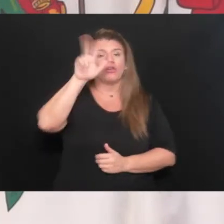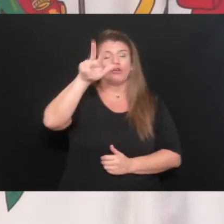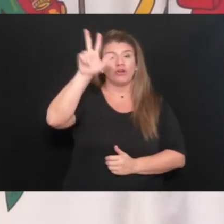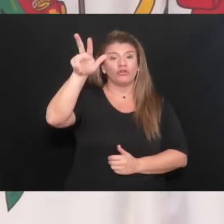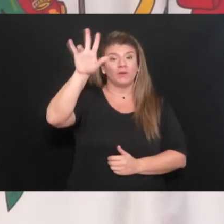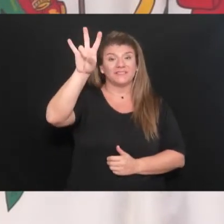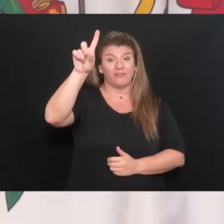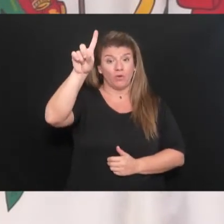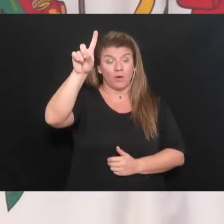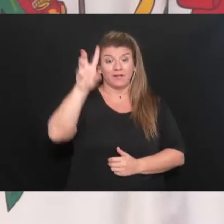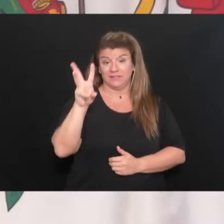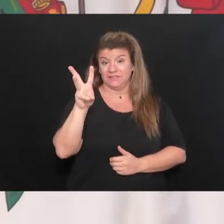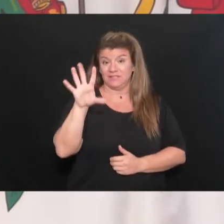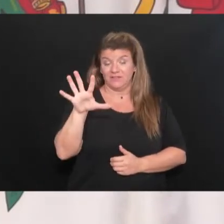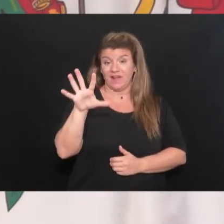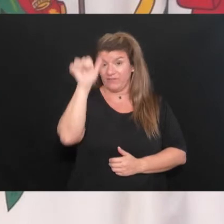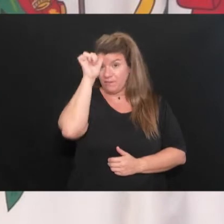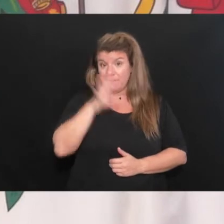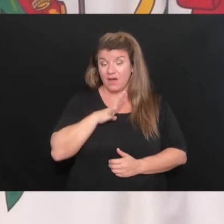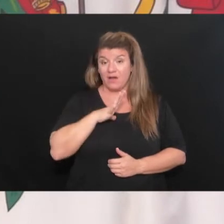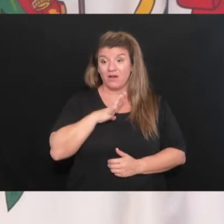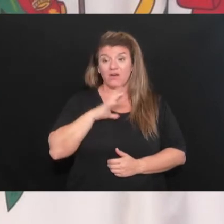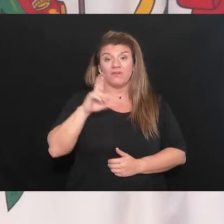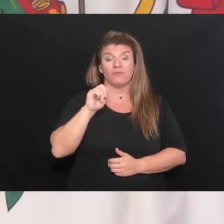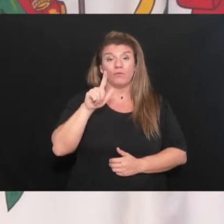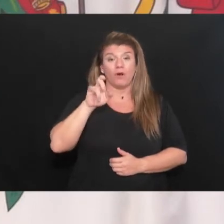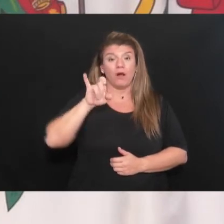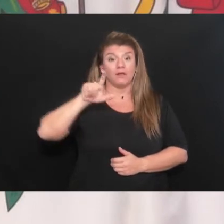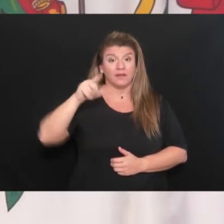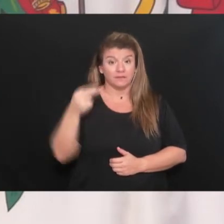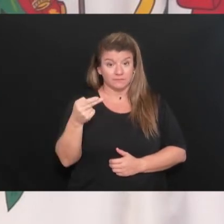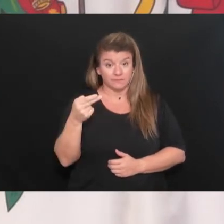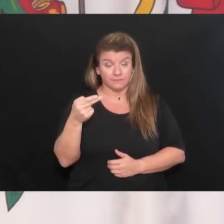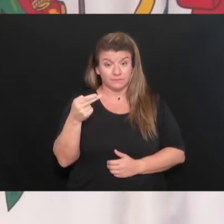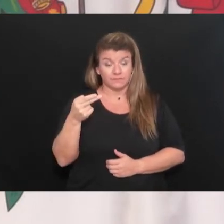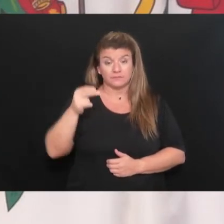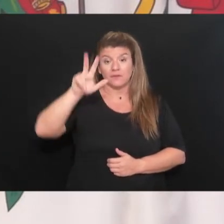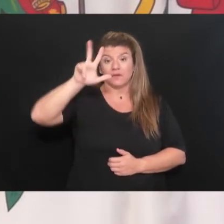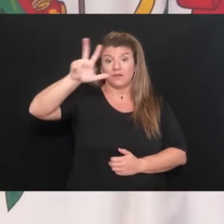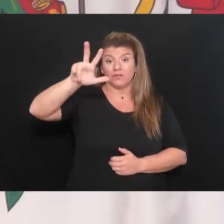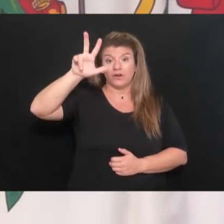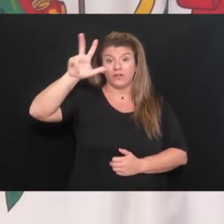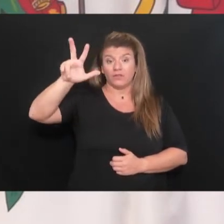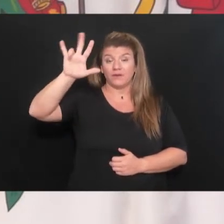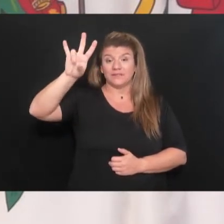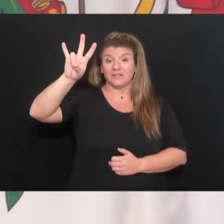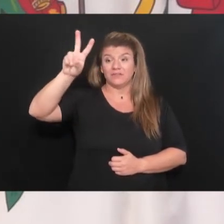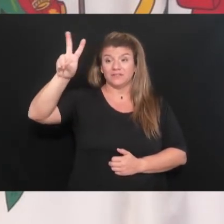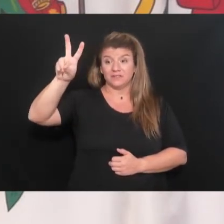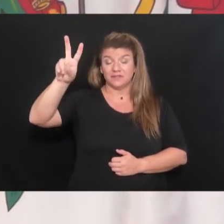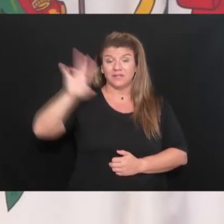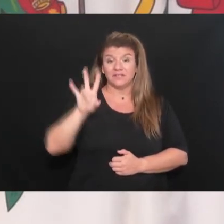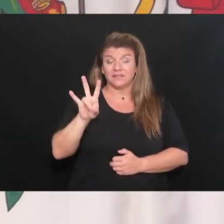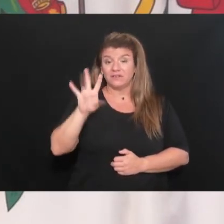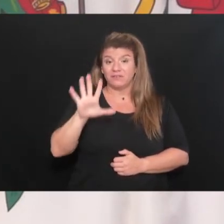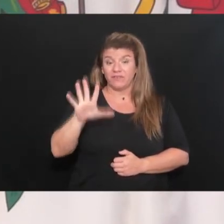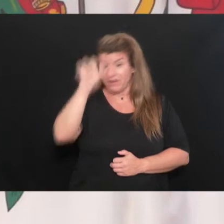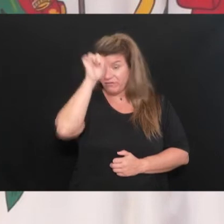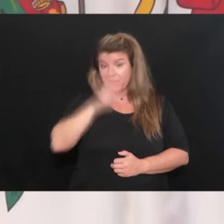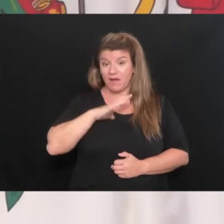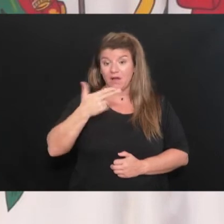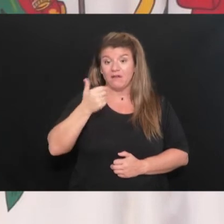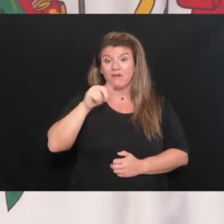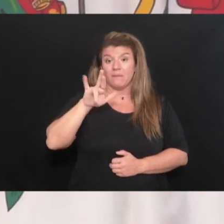3,371st death is a 65-year-old male from Raleigh County. Our 3,372nd death is a 75-year-old male from